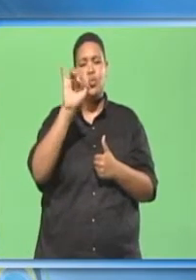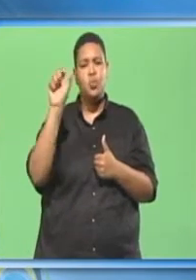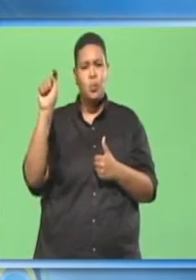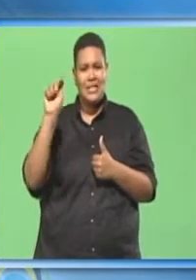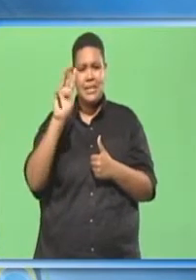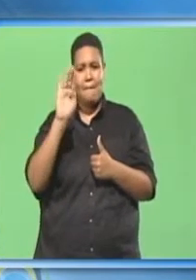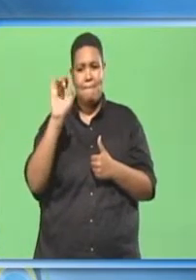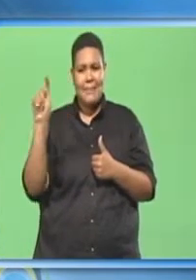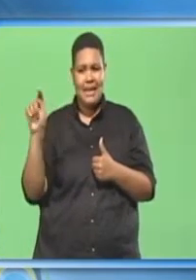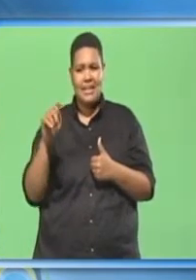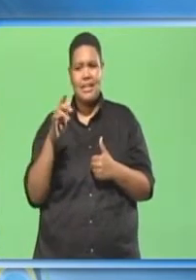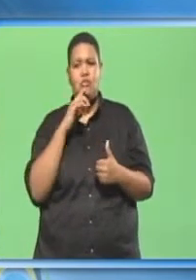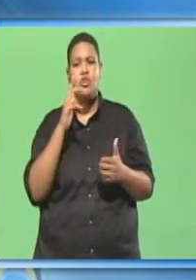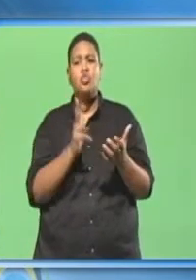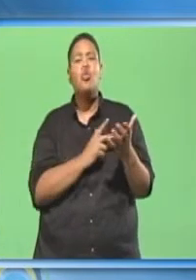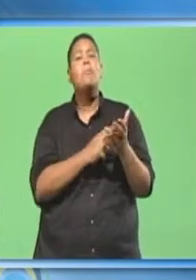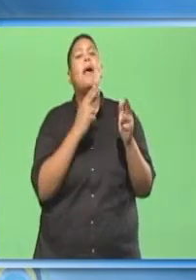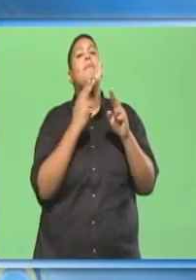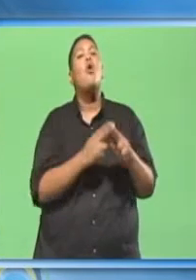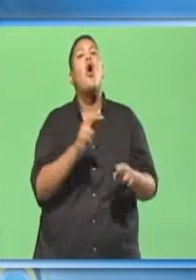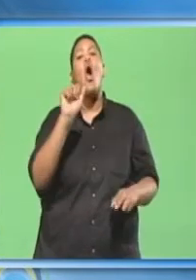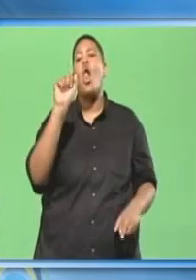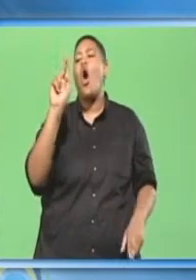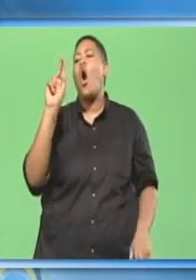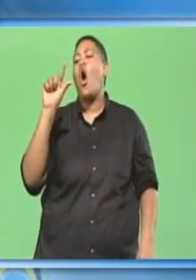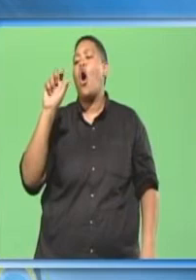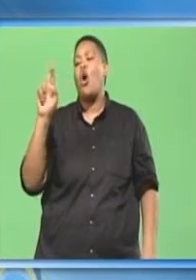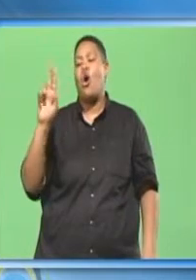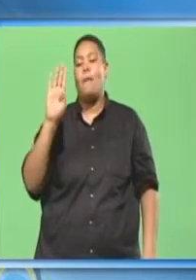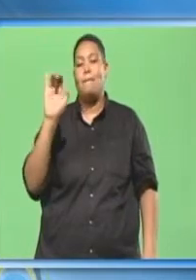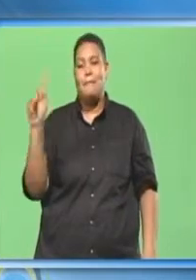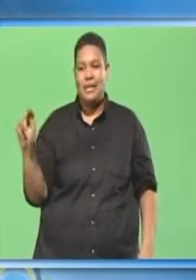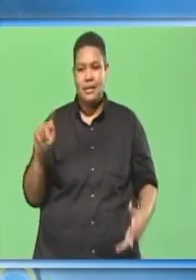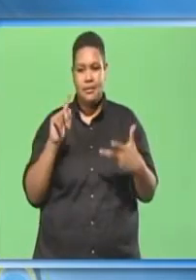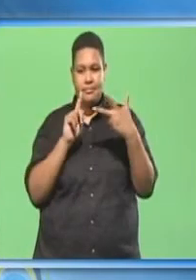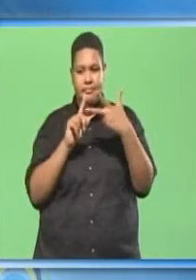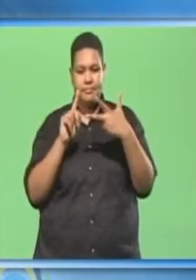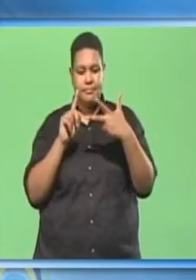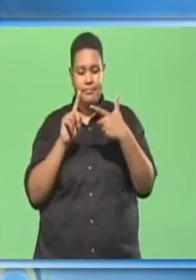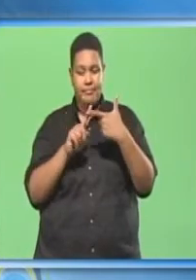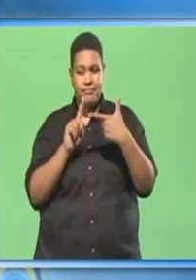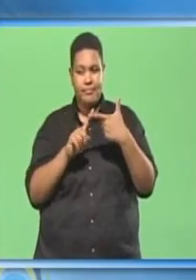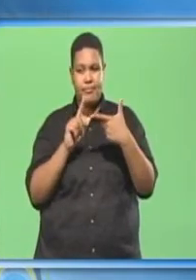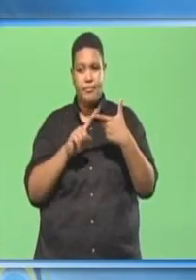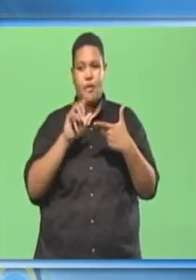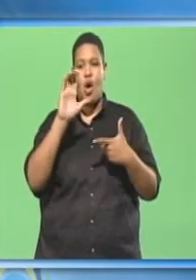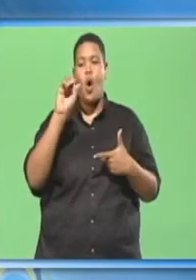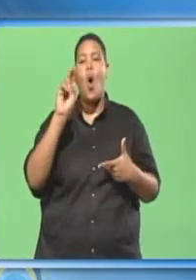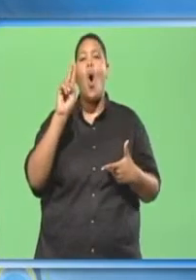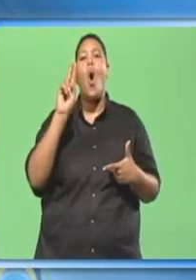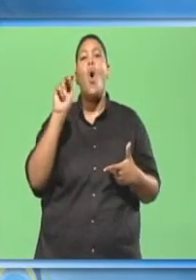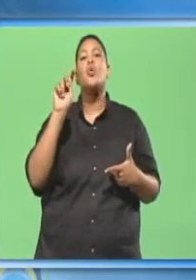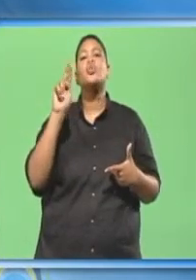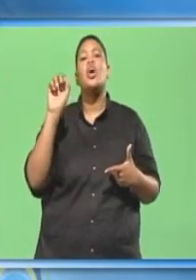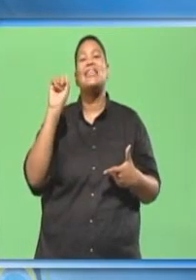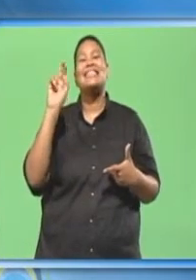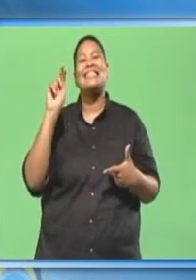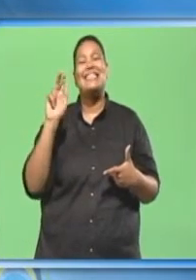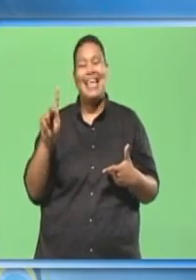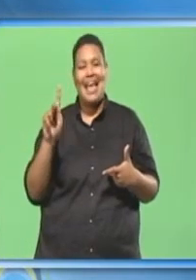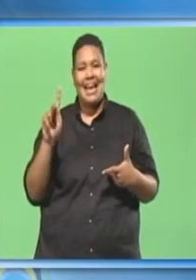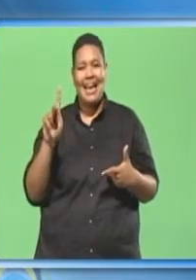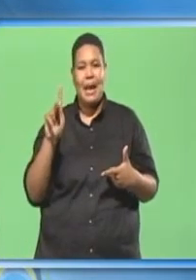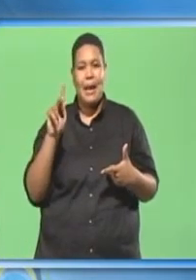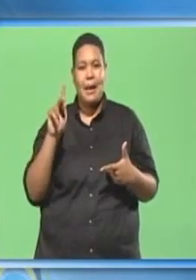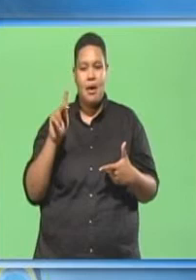The twist bit is sometimes called the auger bit. 2. Countersink bit. The countersink bits are small